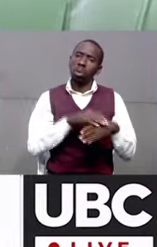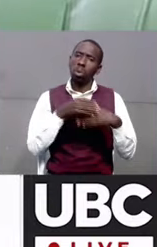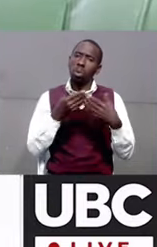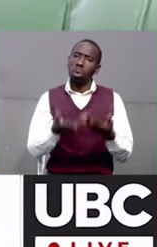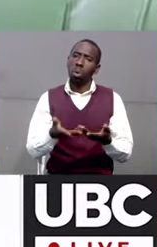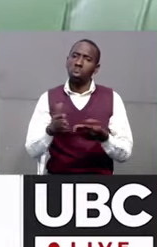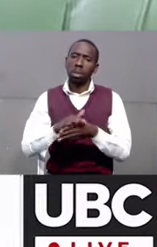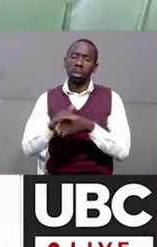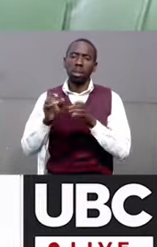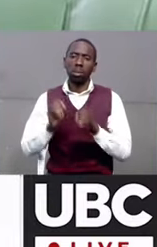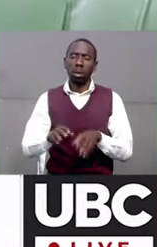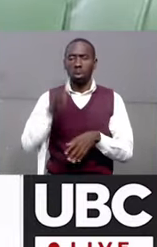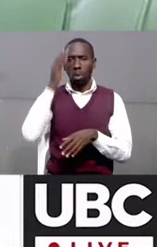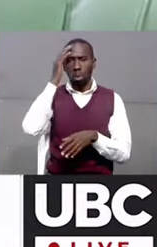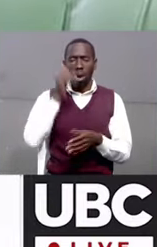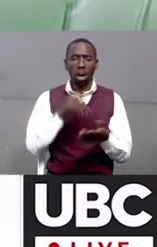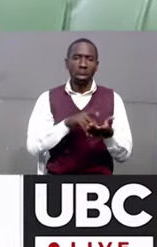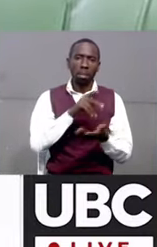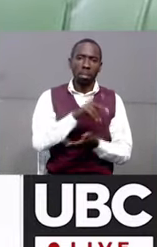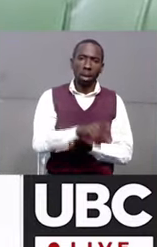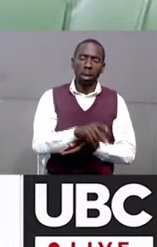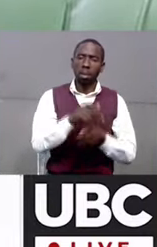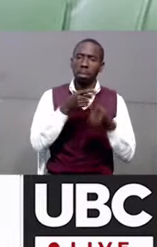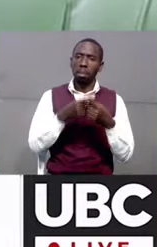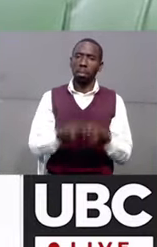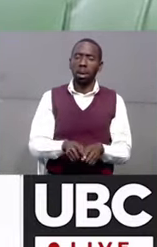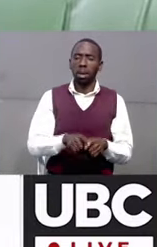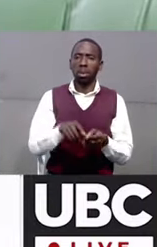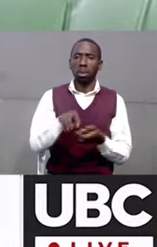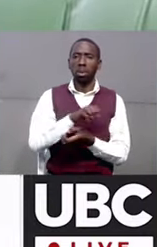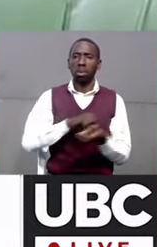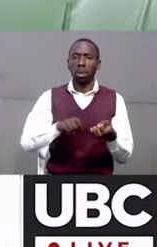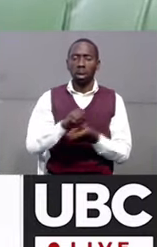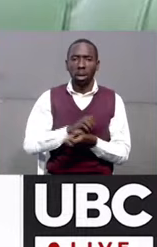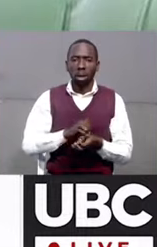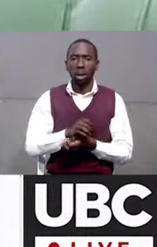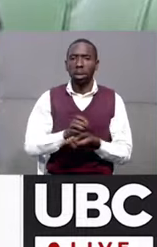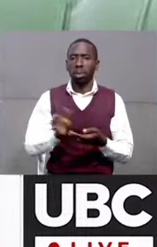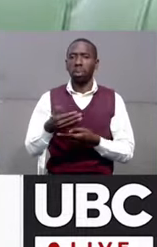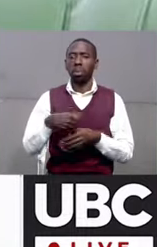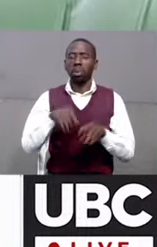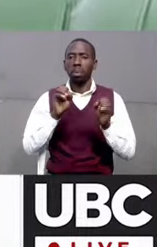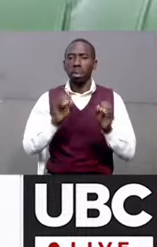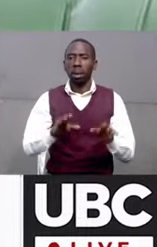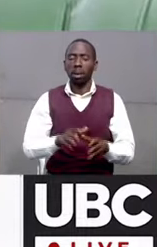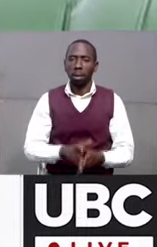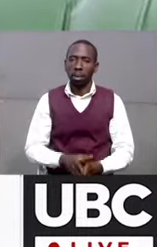without making the facility more economically viable? I thank you.